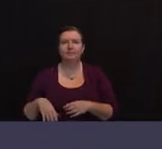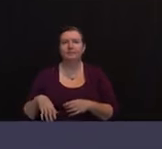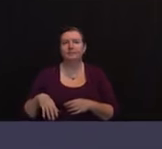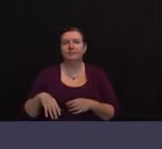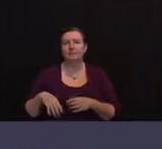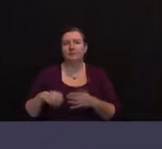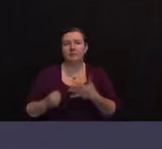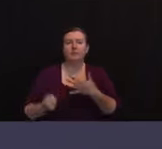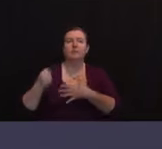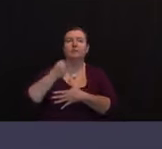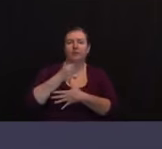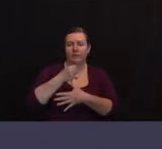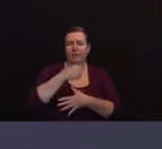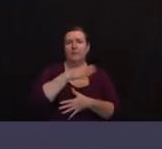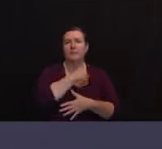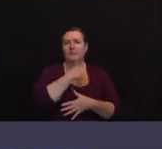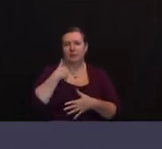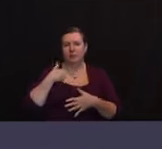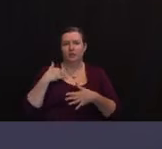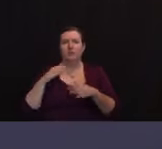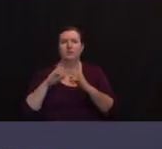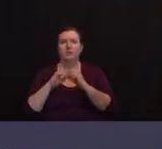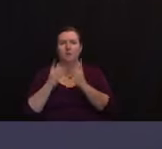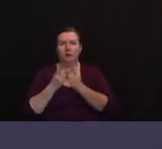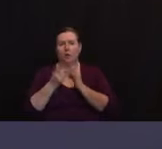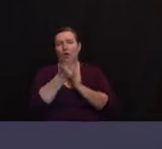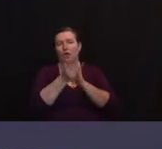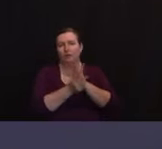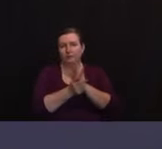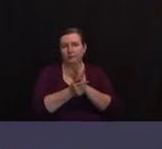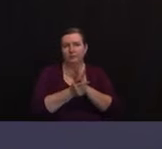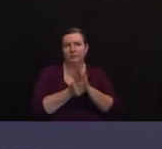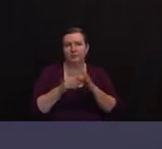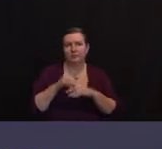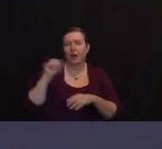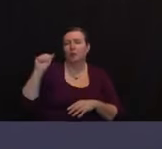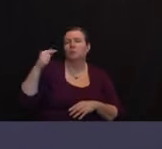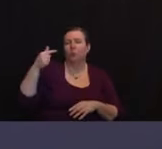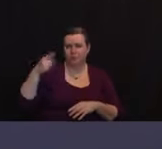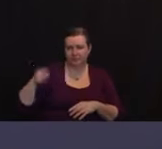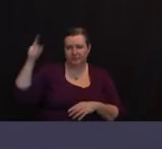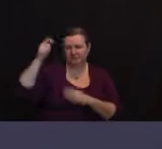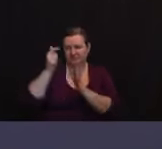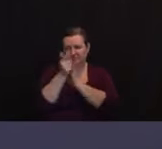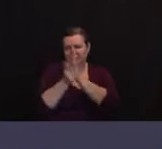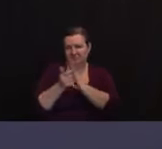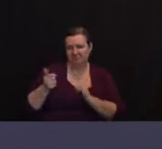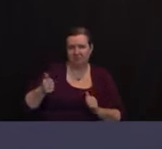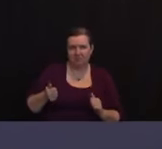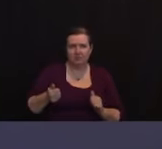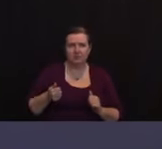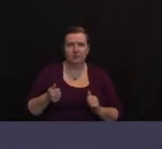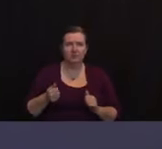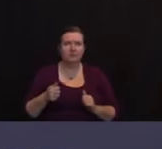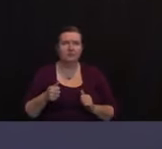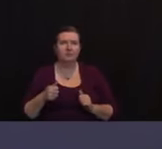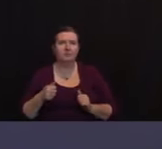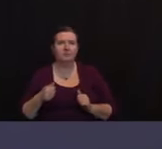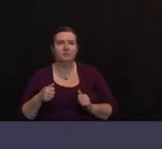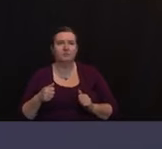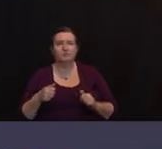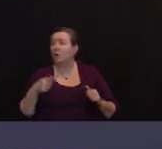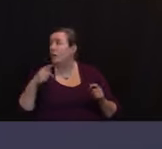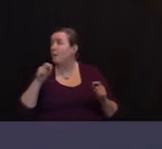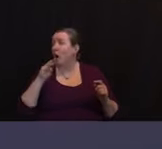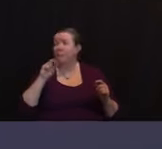General, and she was in counsel's office, as Paramel is, under Governor Kean, and